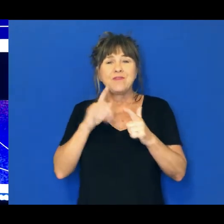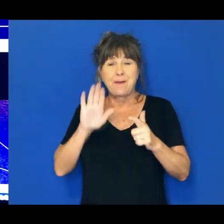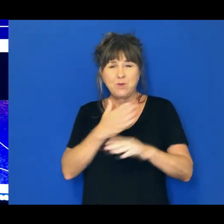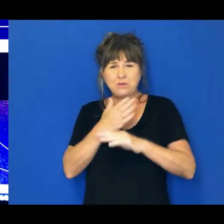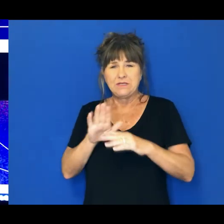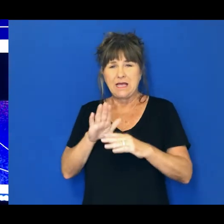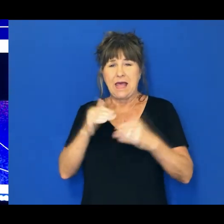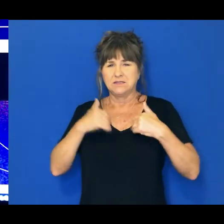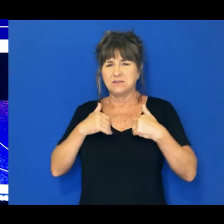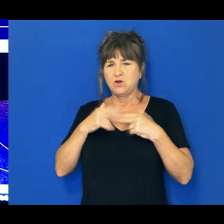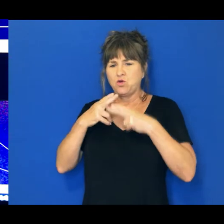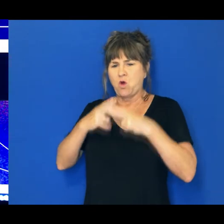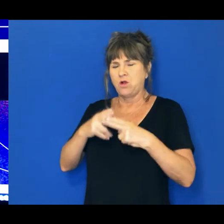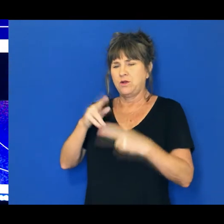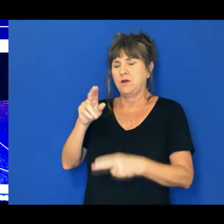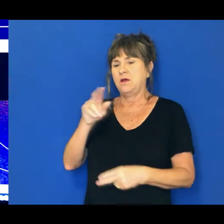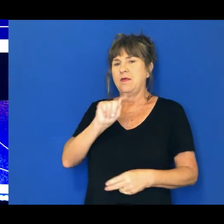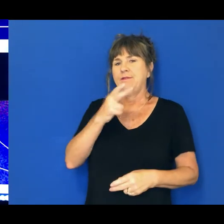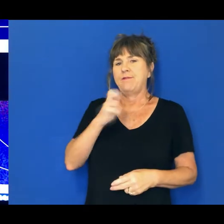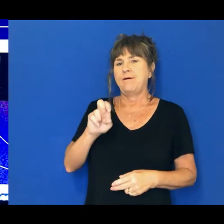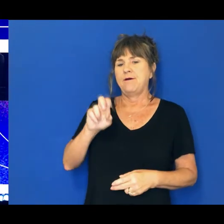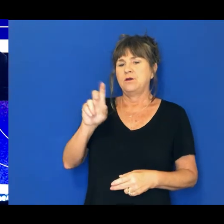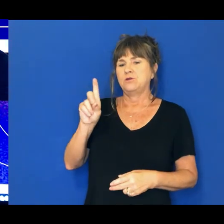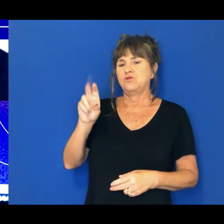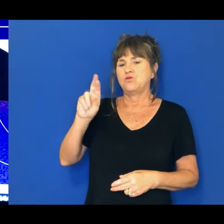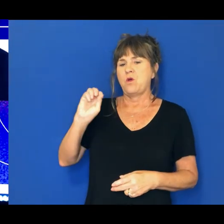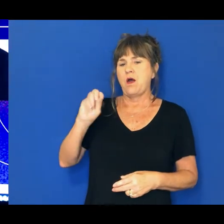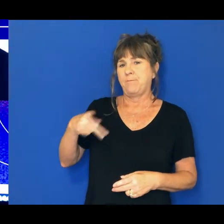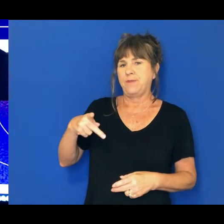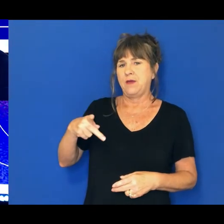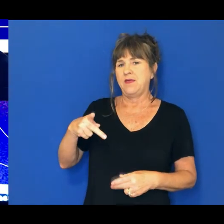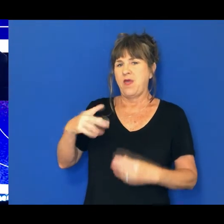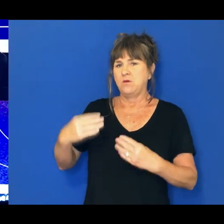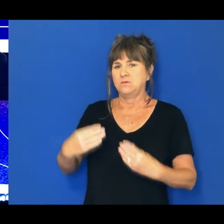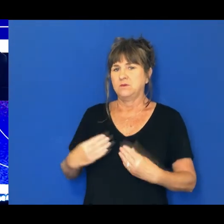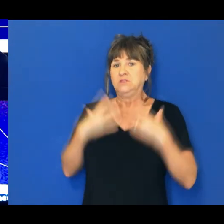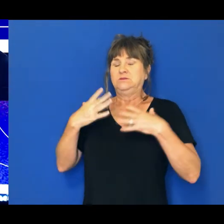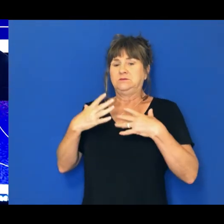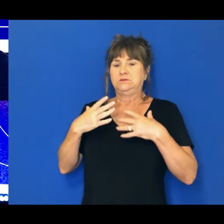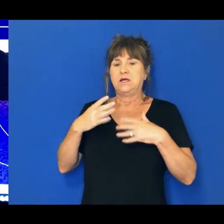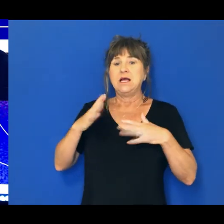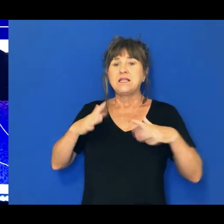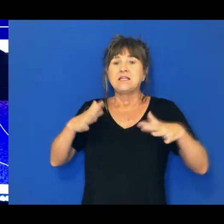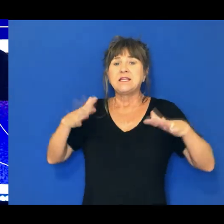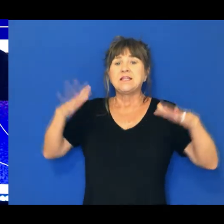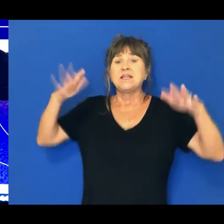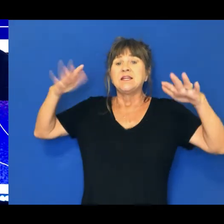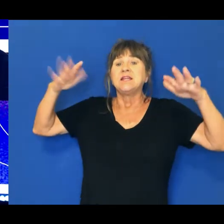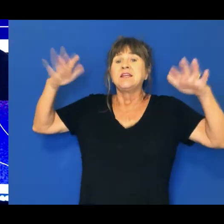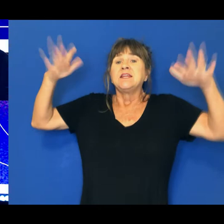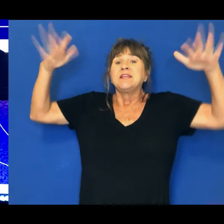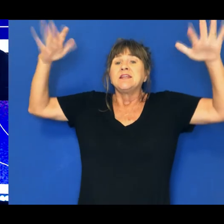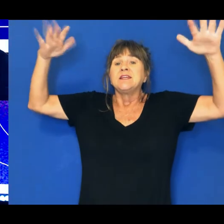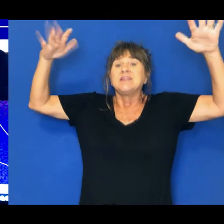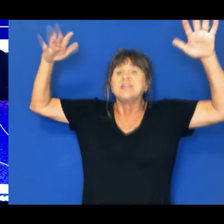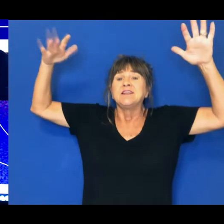called the drop. And the drop kind of gave me a little bit momentum. So it's going, you know, here's what